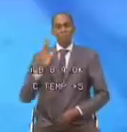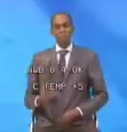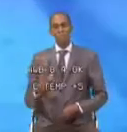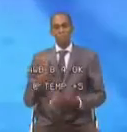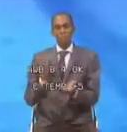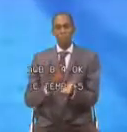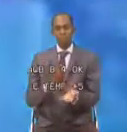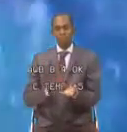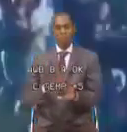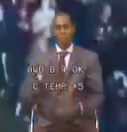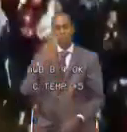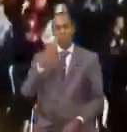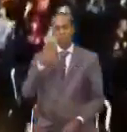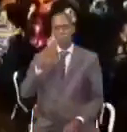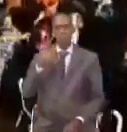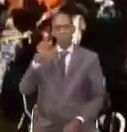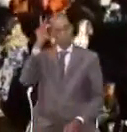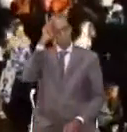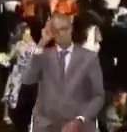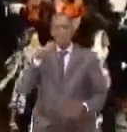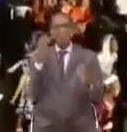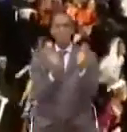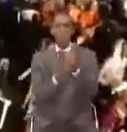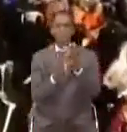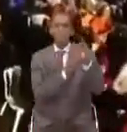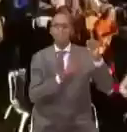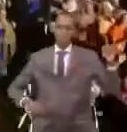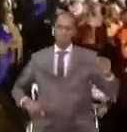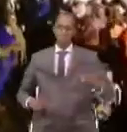Kumuyi. You are welcome, sir. Praise the Lord.